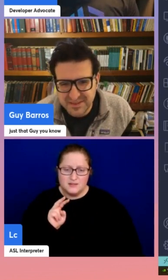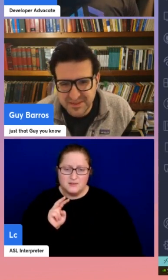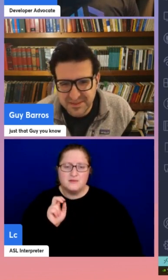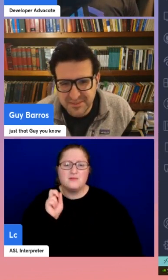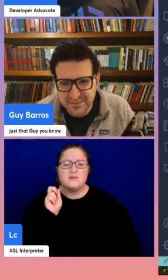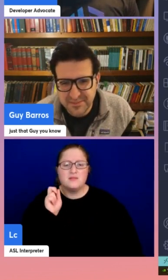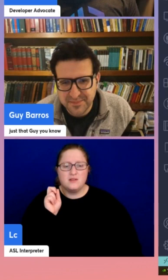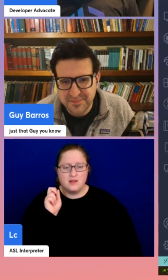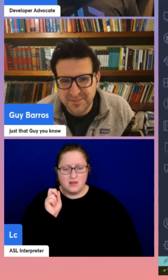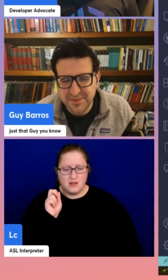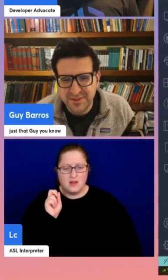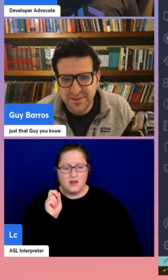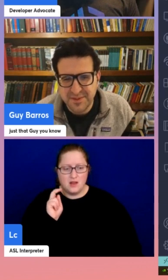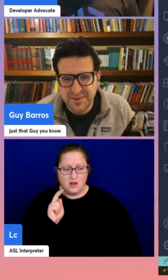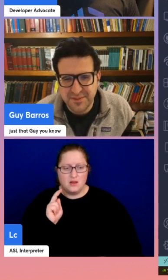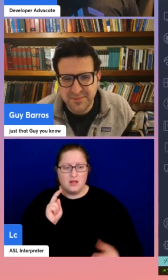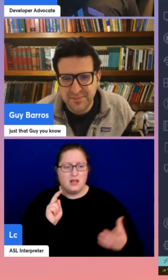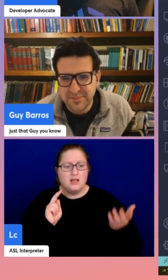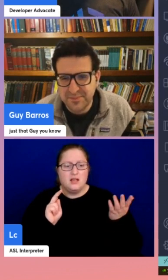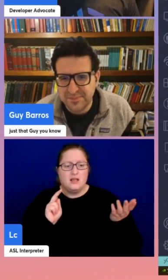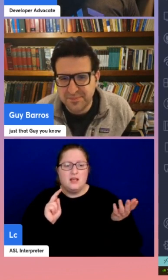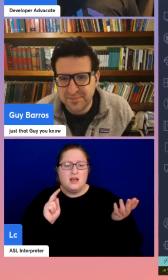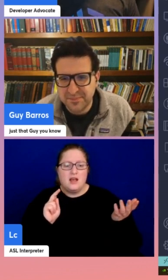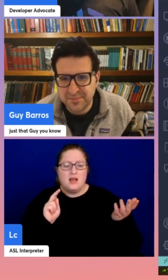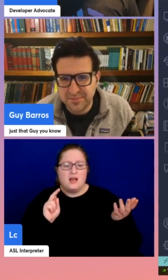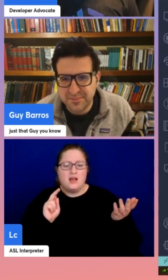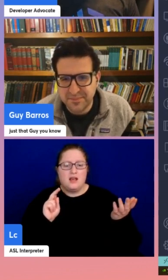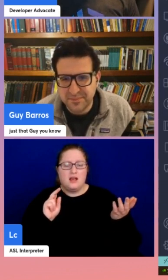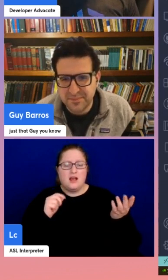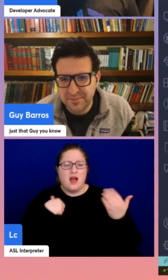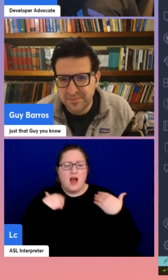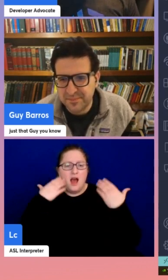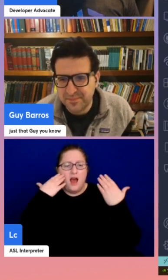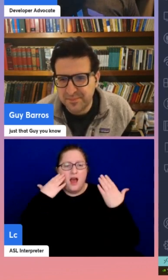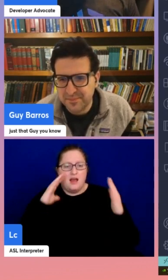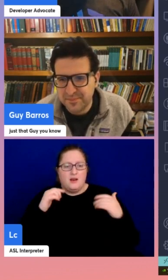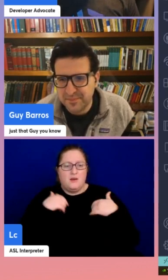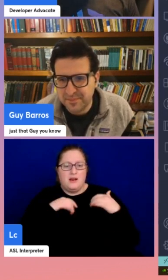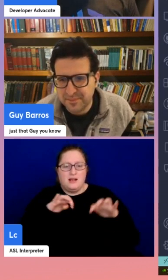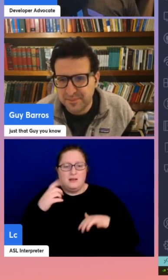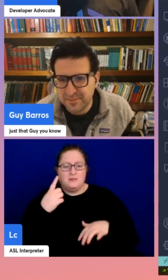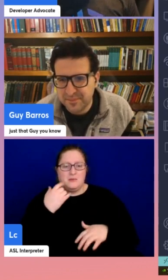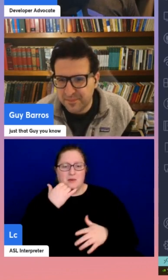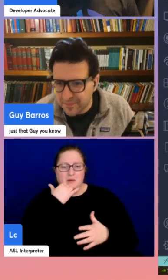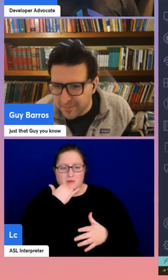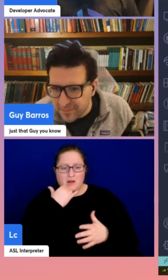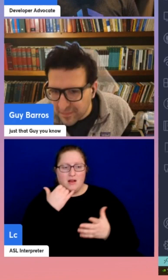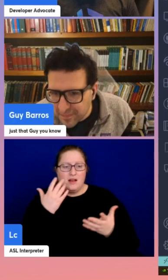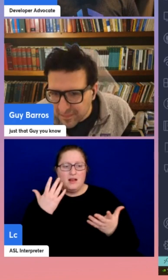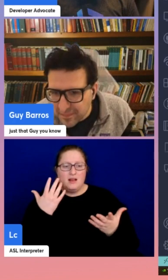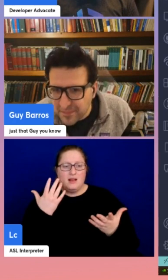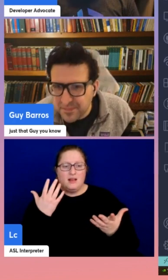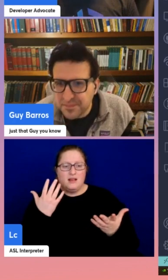Okay, Guy, I just don't know. I'm typing something in wrong here.